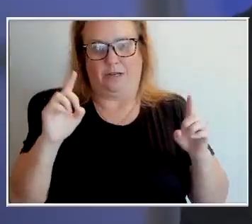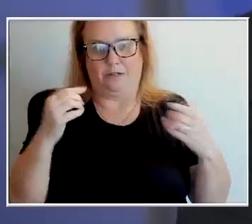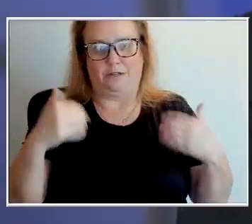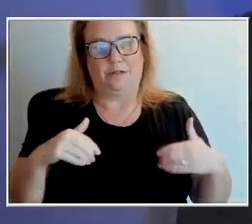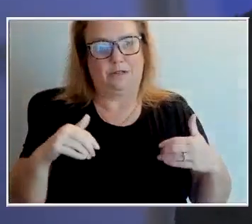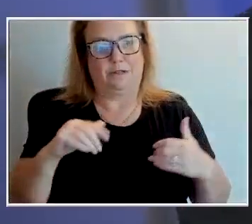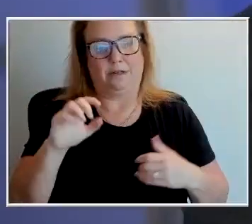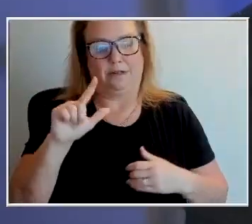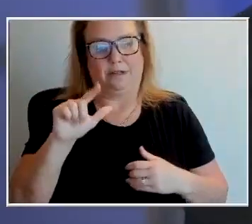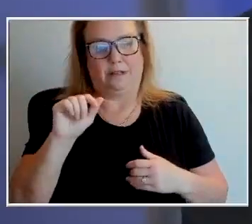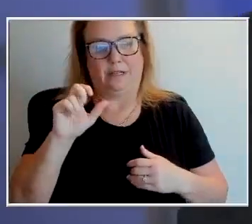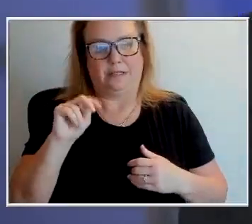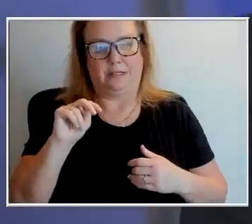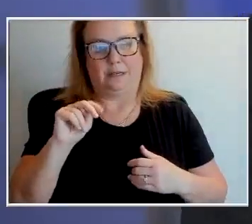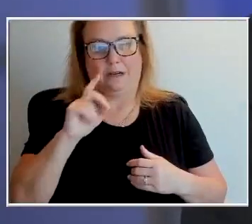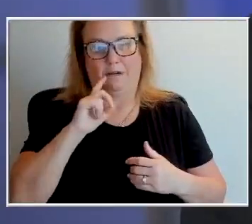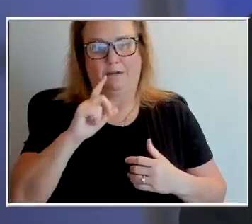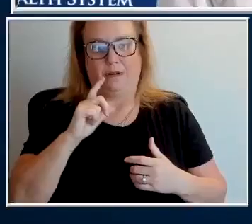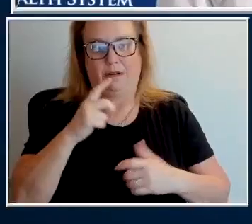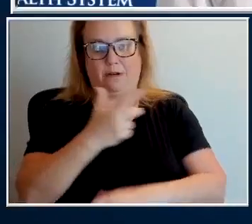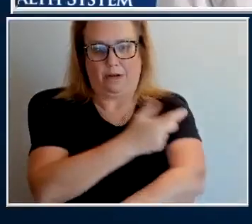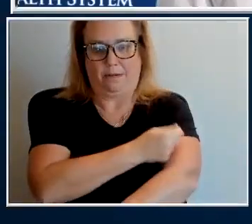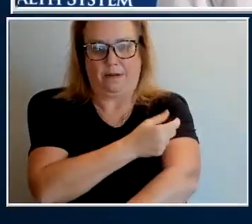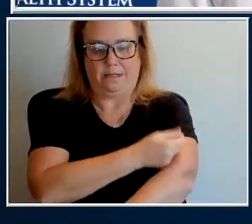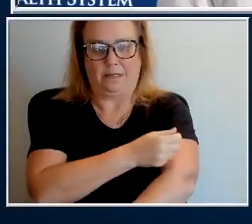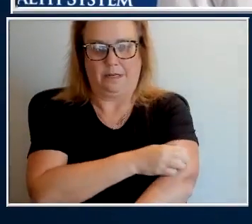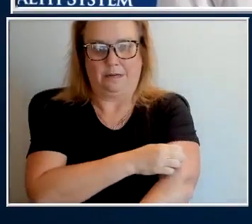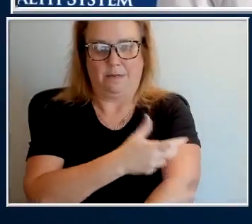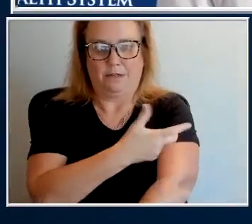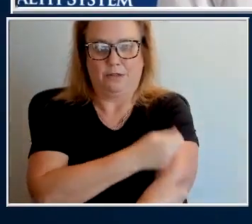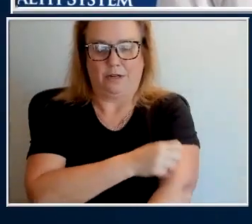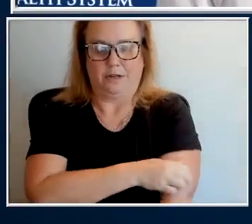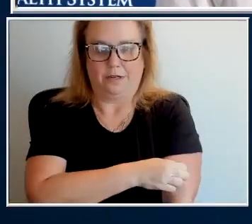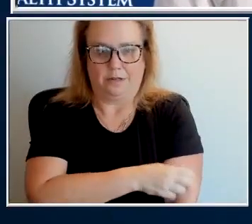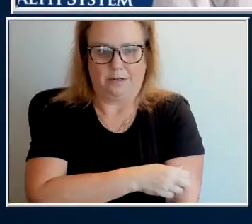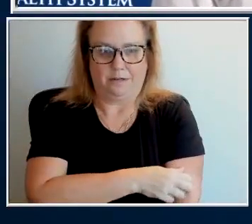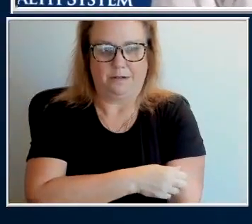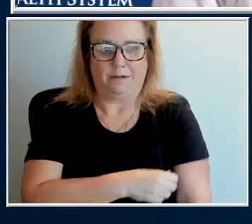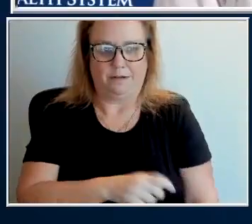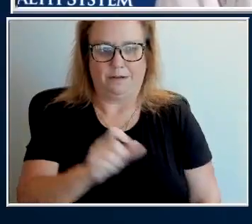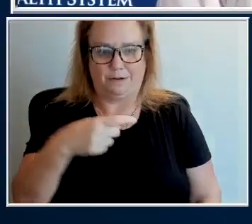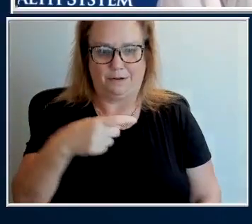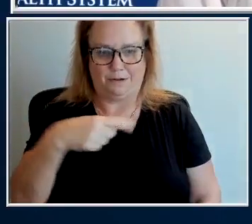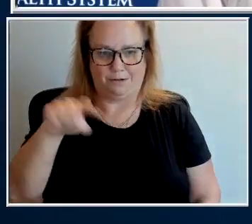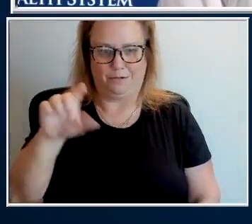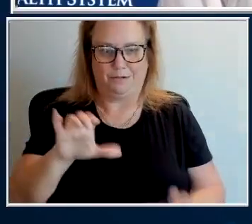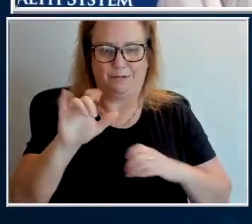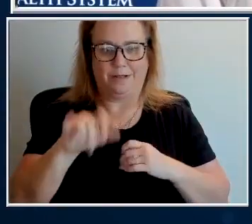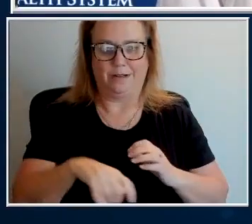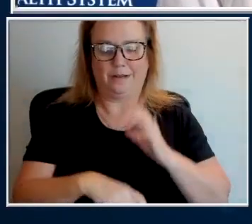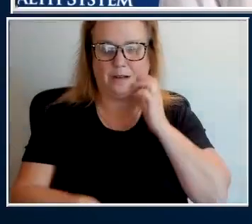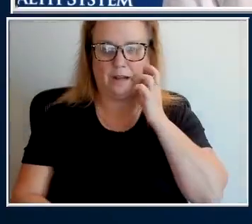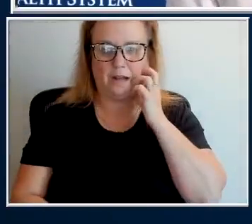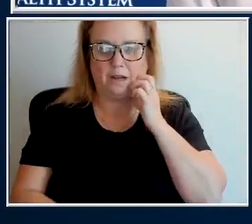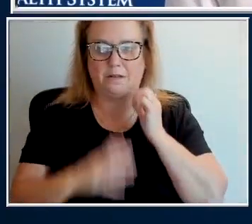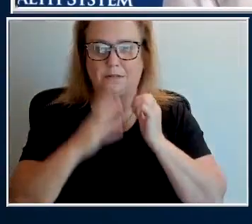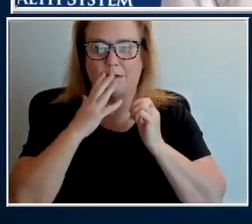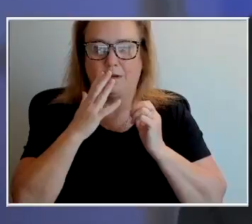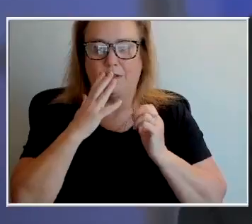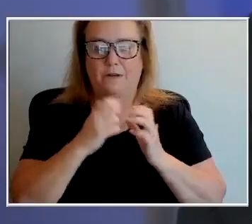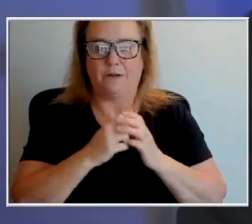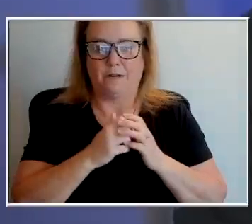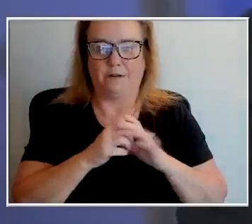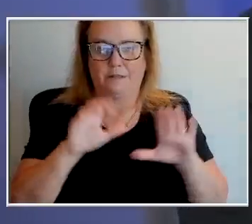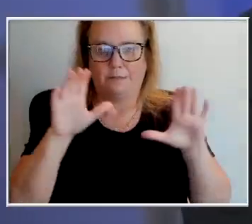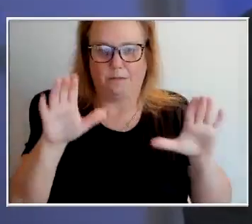I've galvanized, and I'm going to go get my my shot. All right, you go do that. That'd be awesome. That'll help protect you against cancer. So thank you. This has been